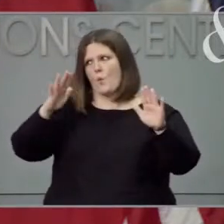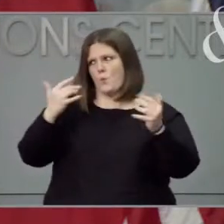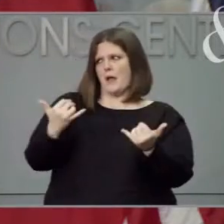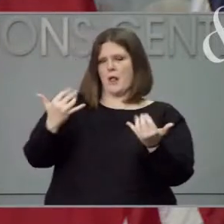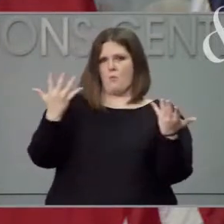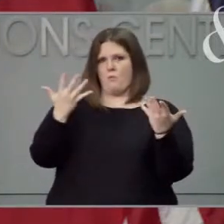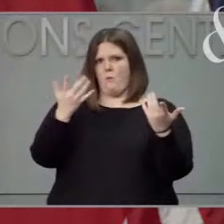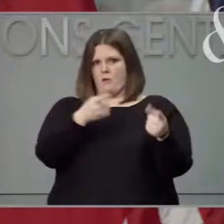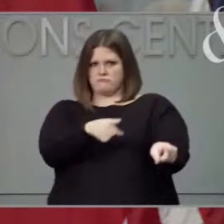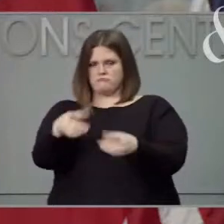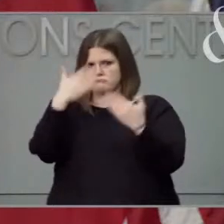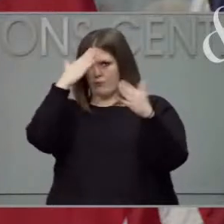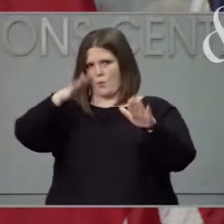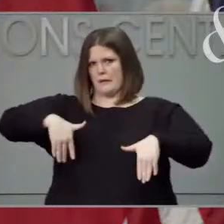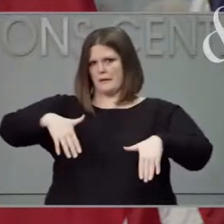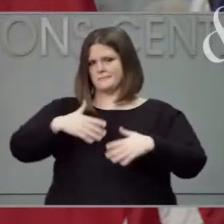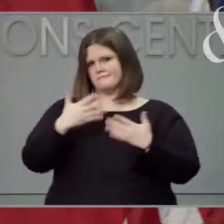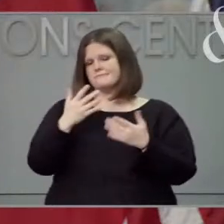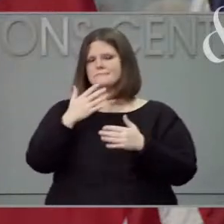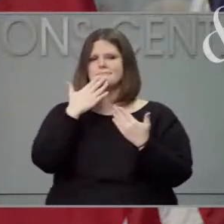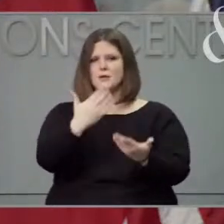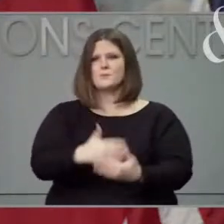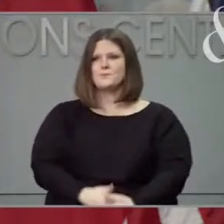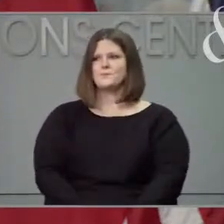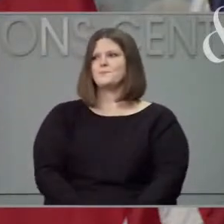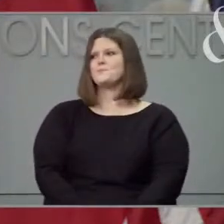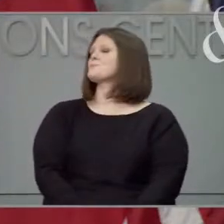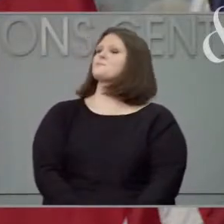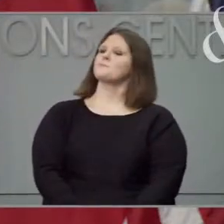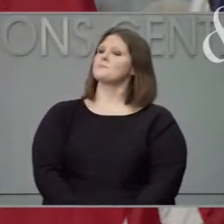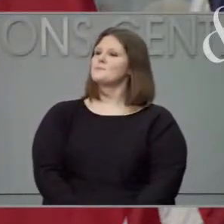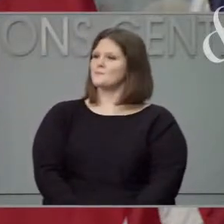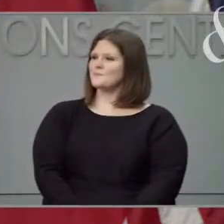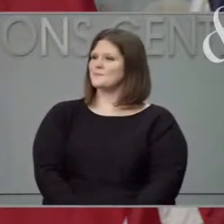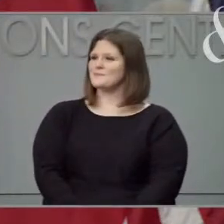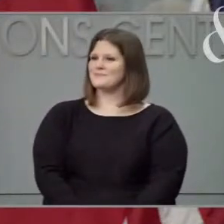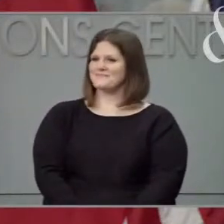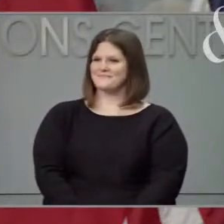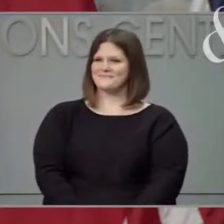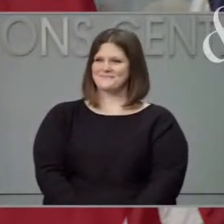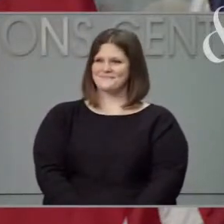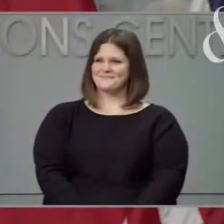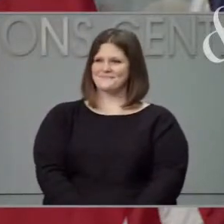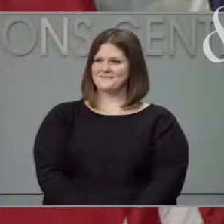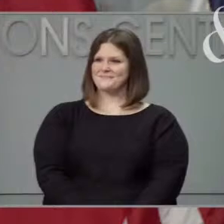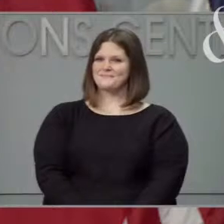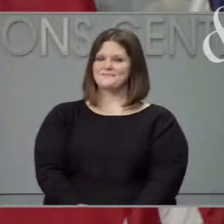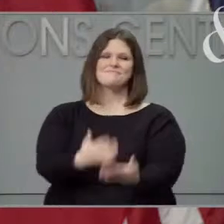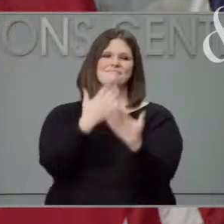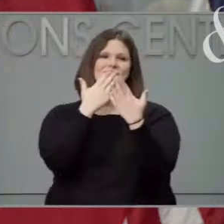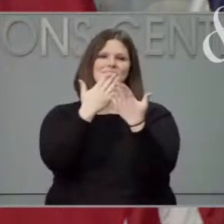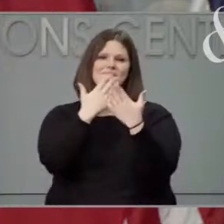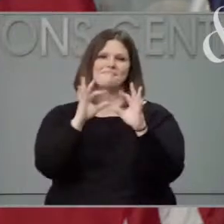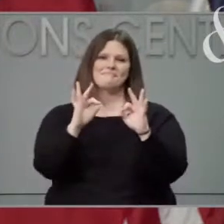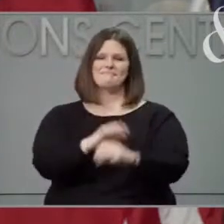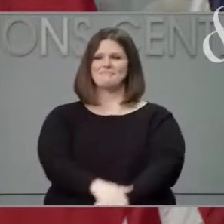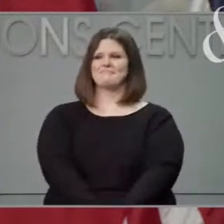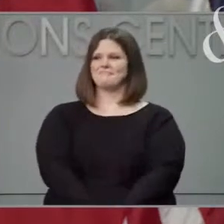time. Okay, thank you. Thank you.